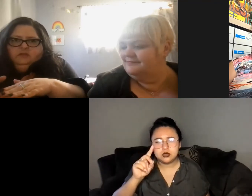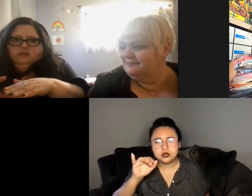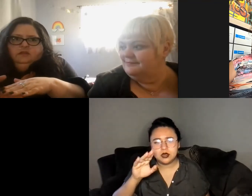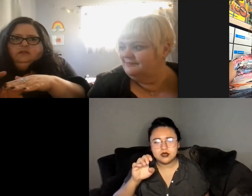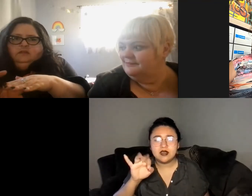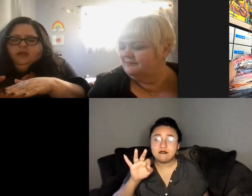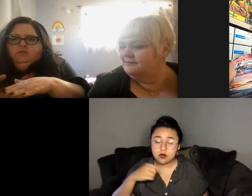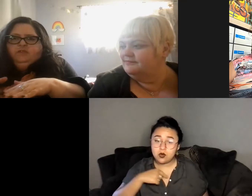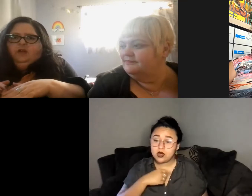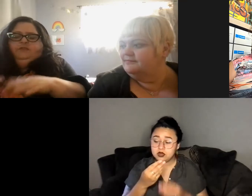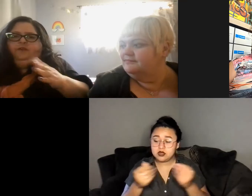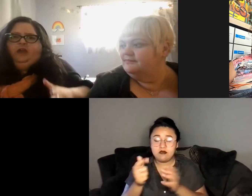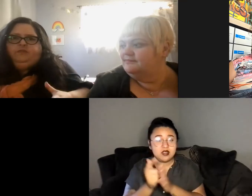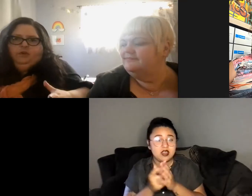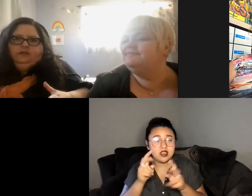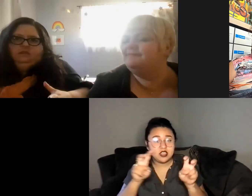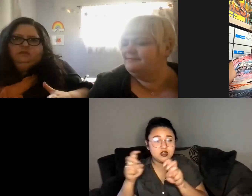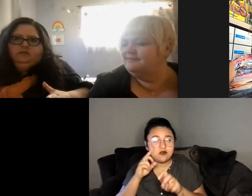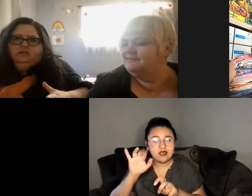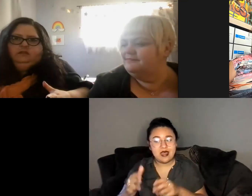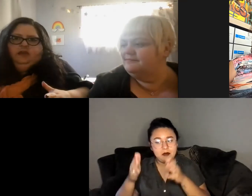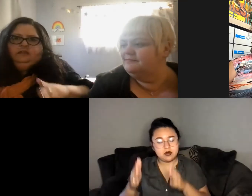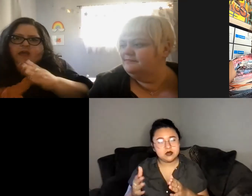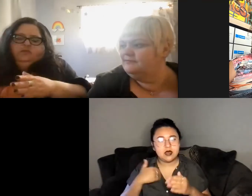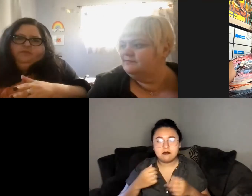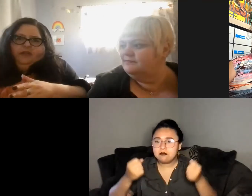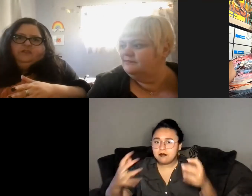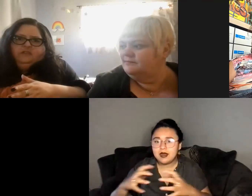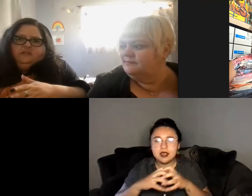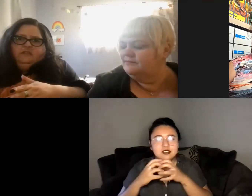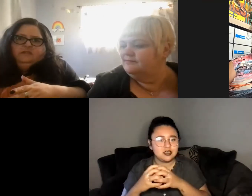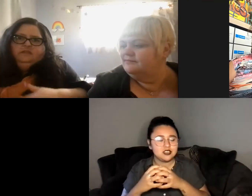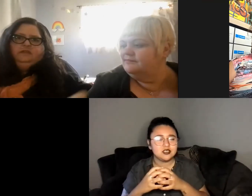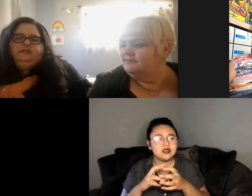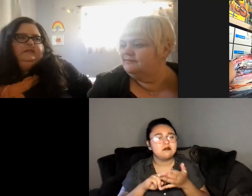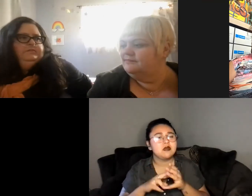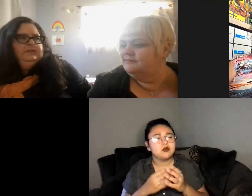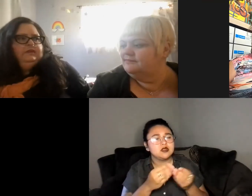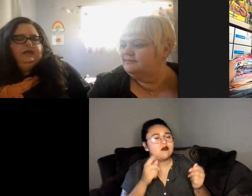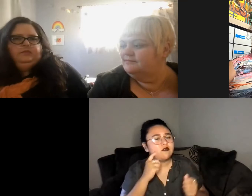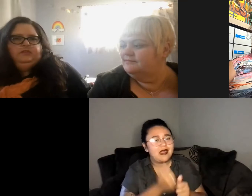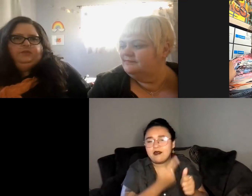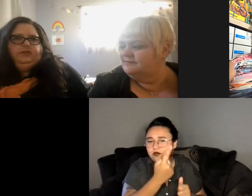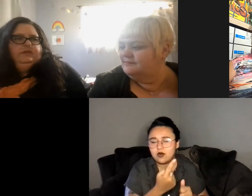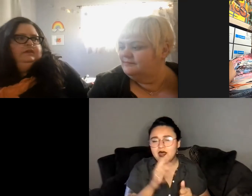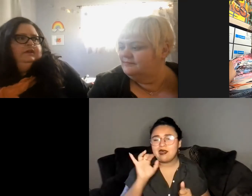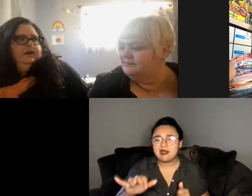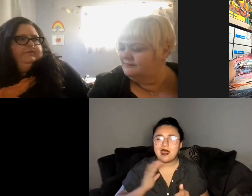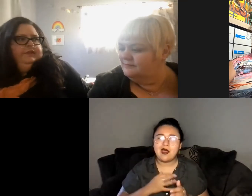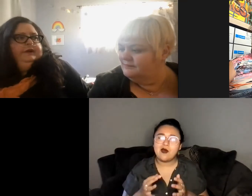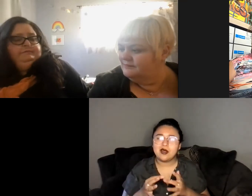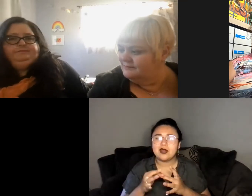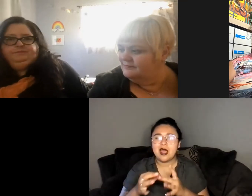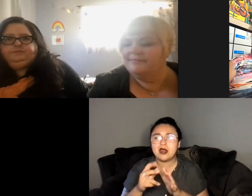person, then we've solved it for everyone. And that's what justice is. And that's been the guiding principle